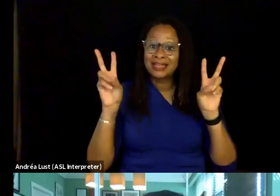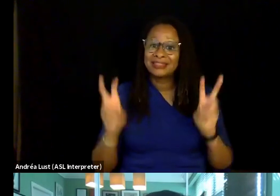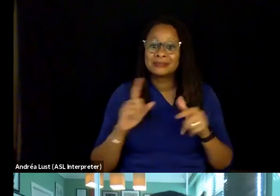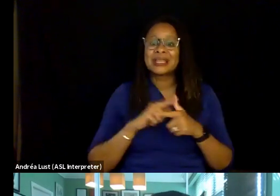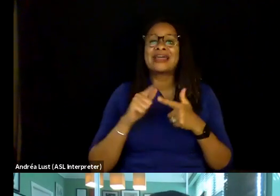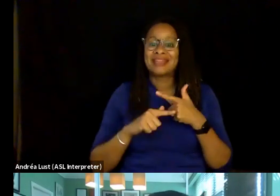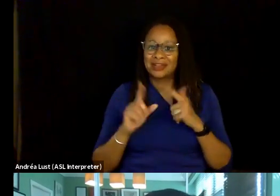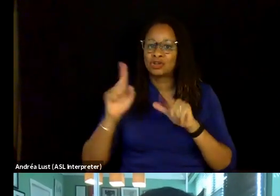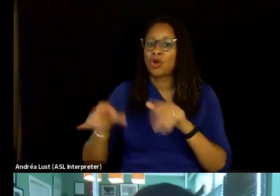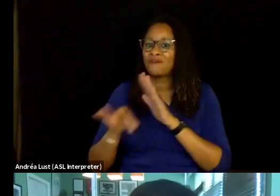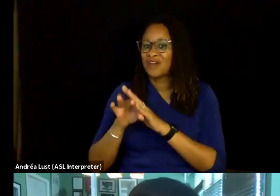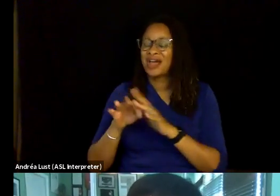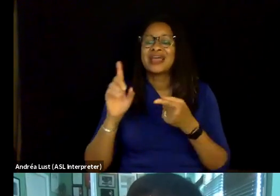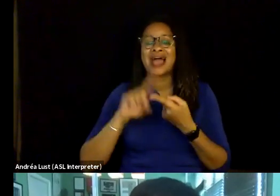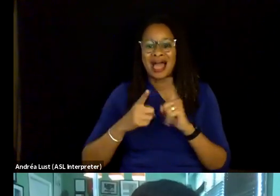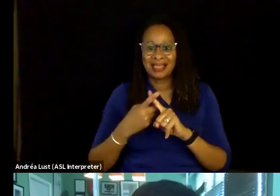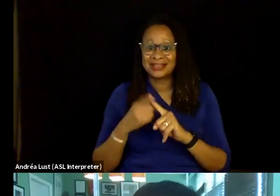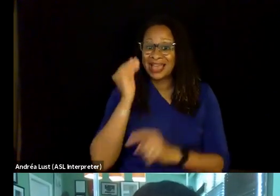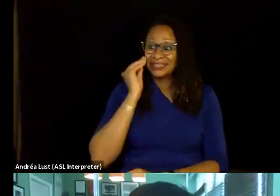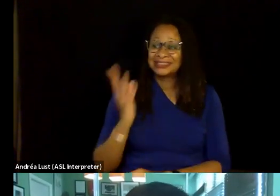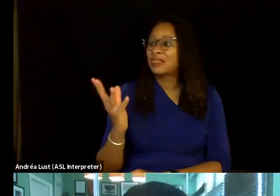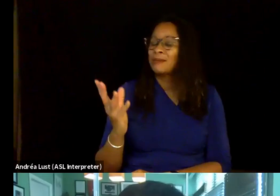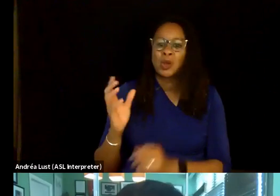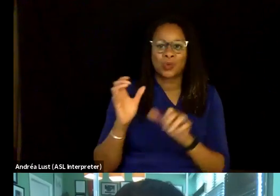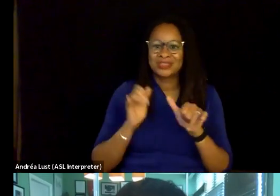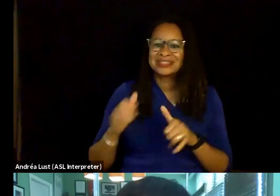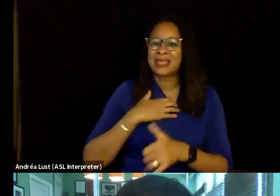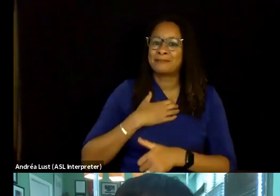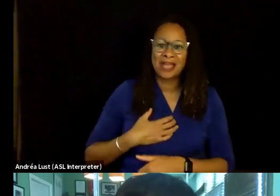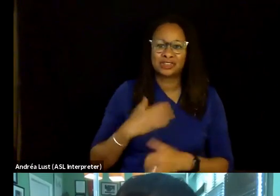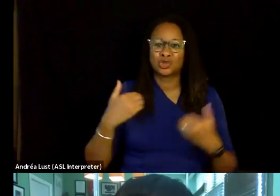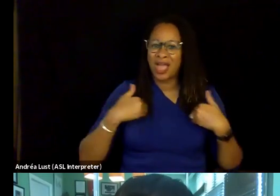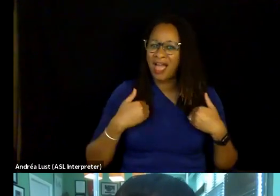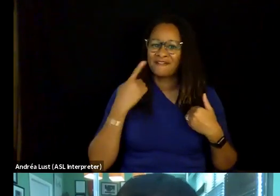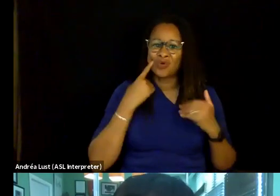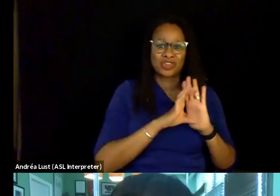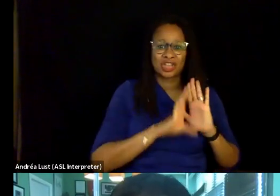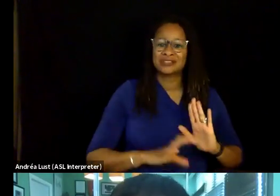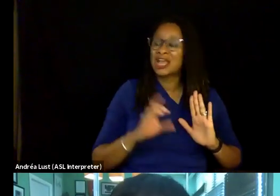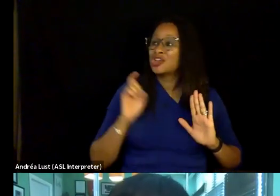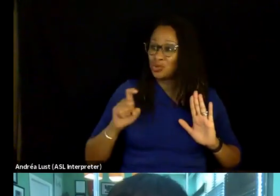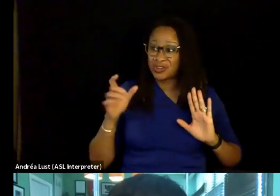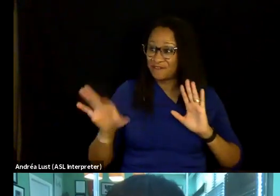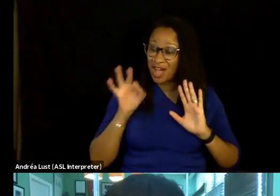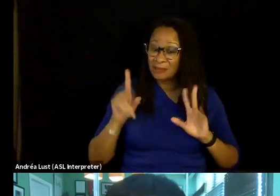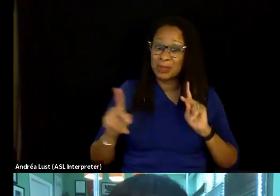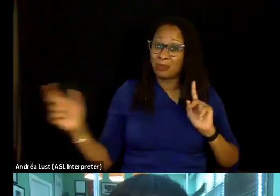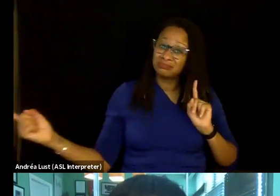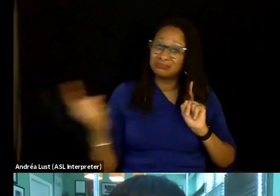find allies and tell them with the same passion that you have for the characters. You have to find those allies. You have to,